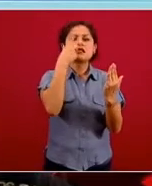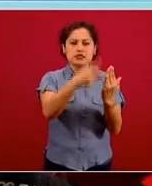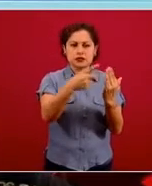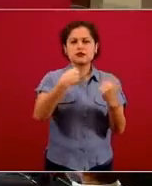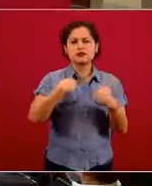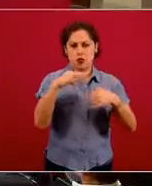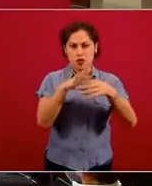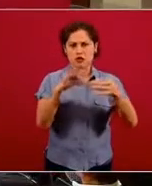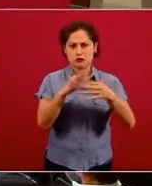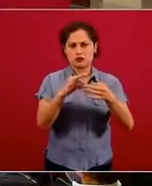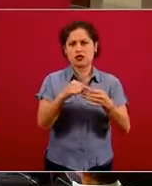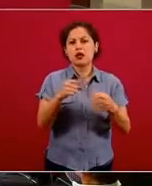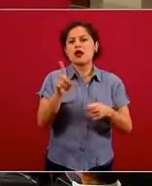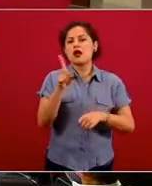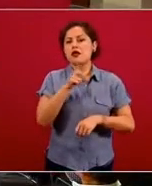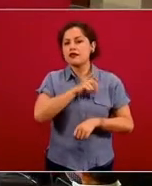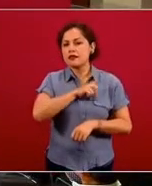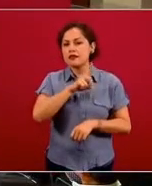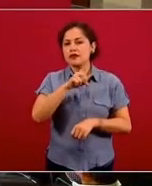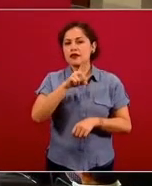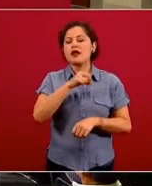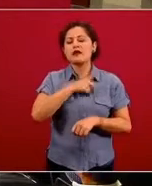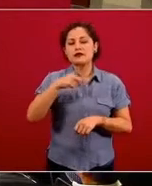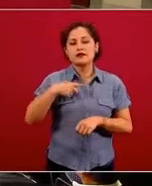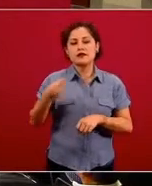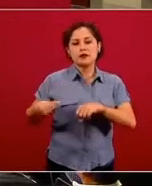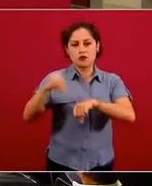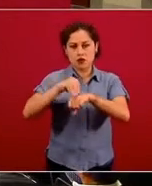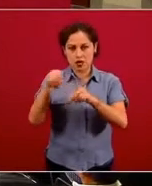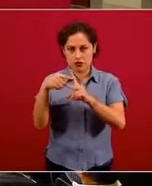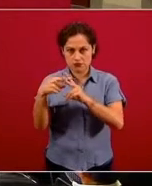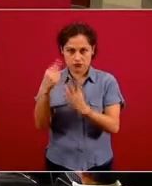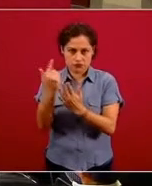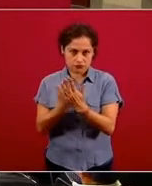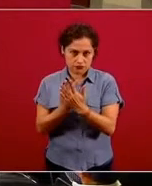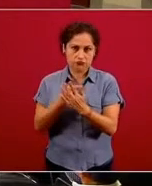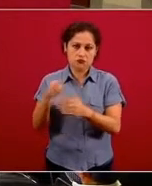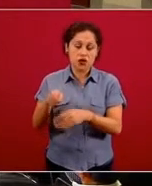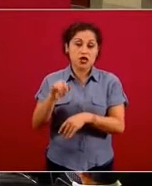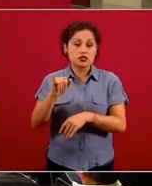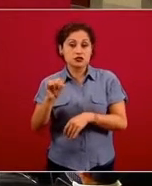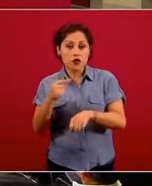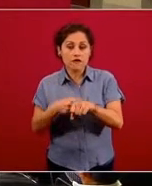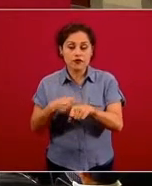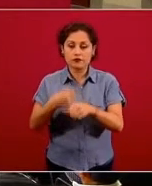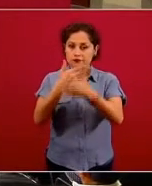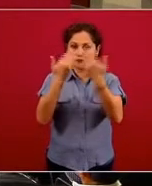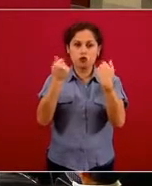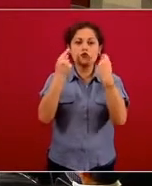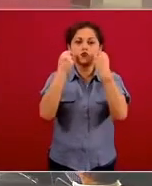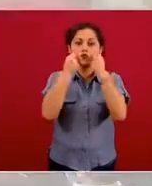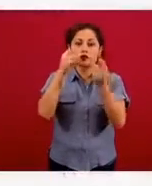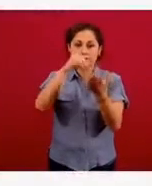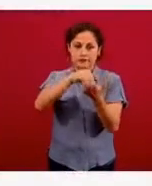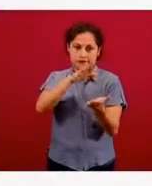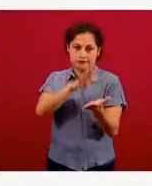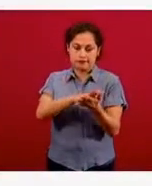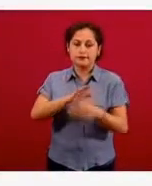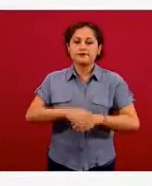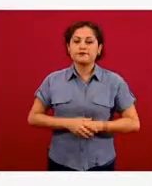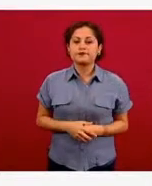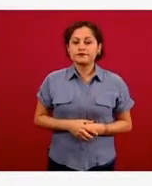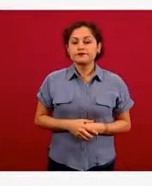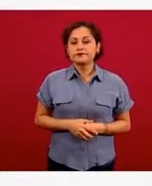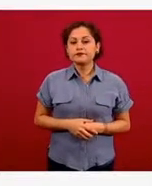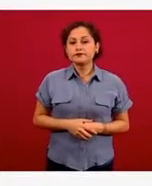of under-reporting some of the COVID-related deaths, and this is completely false. Even in the very